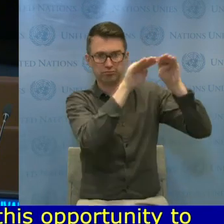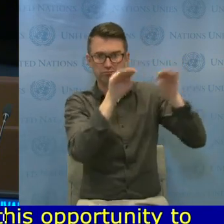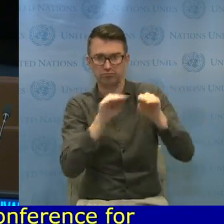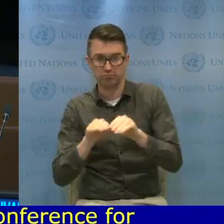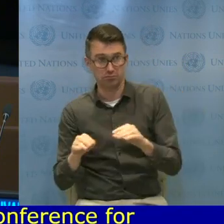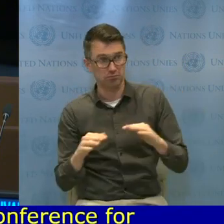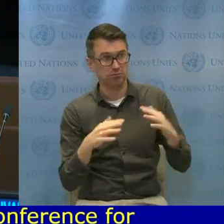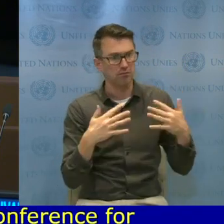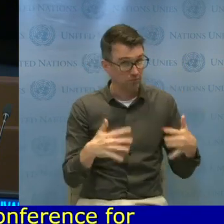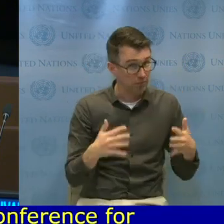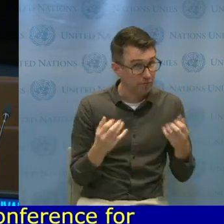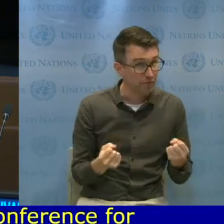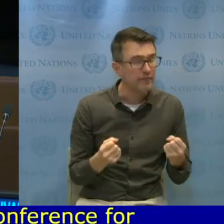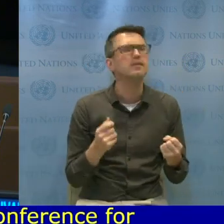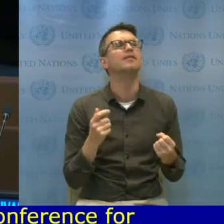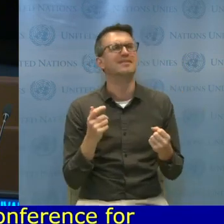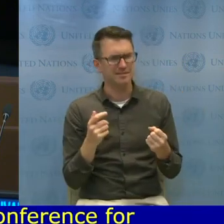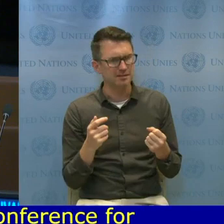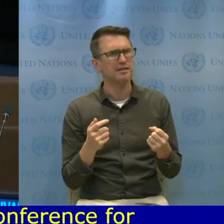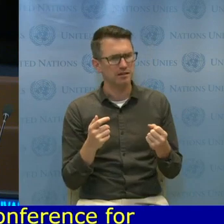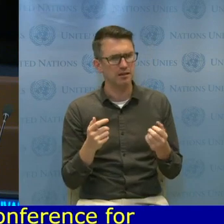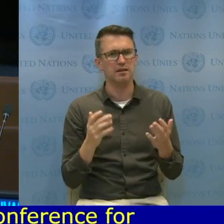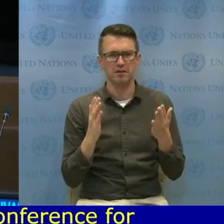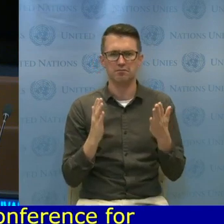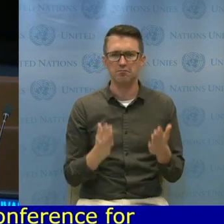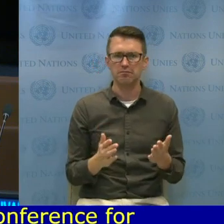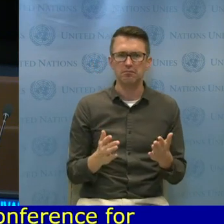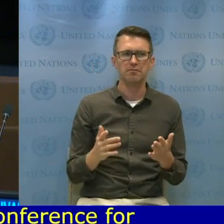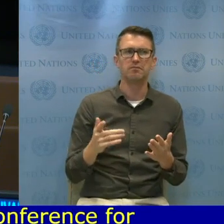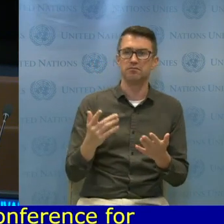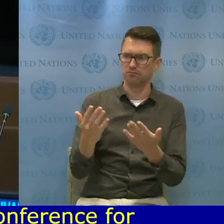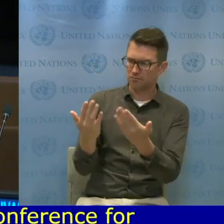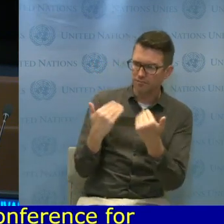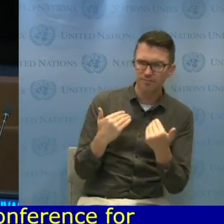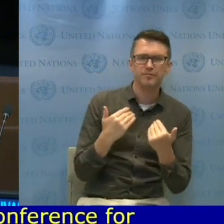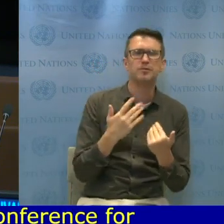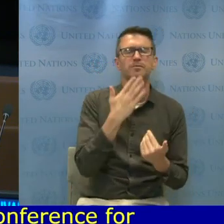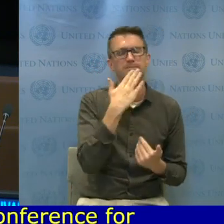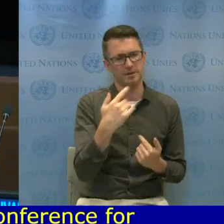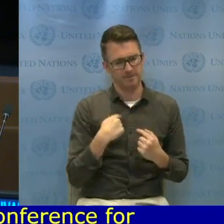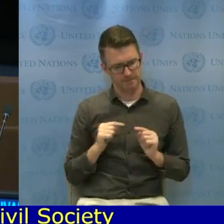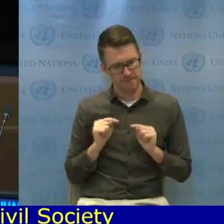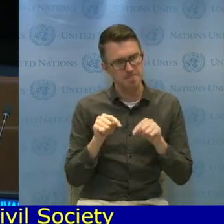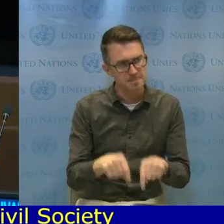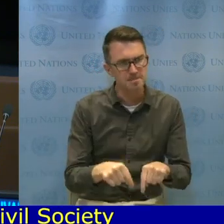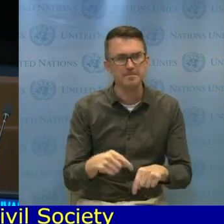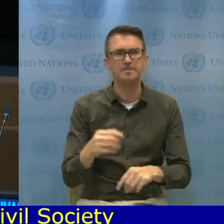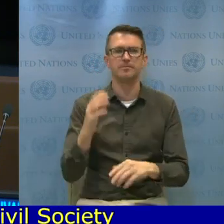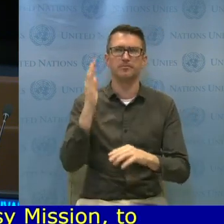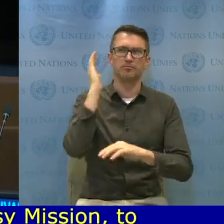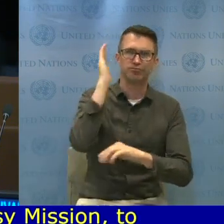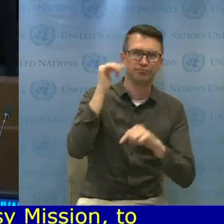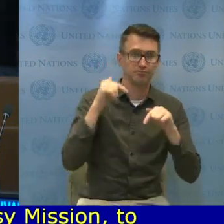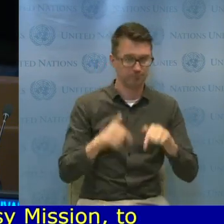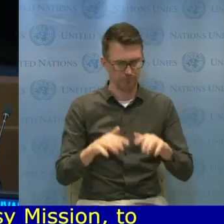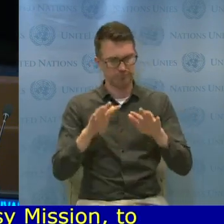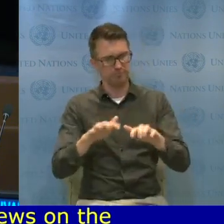participate in the general debate and to express our views on the implementation of the Convention. Thank you.